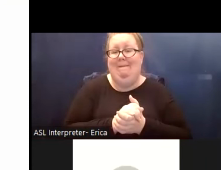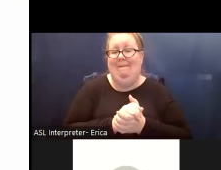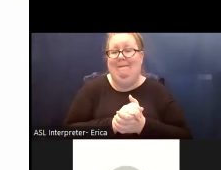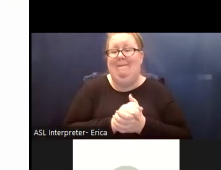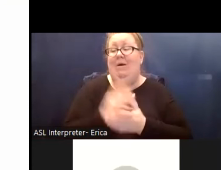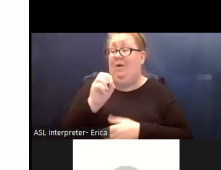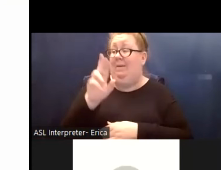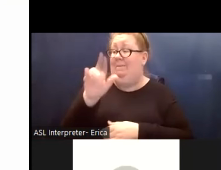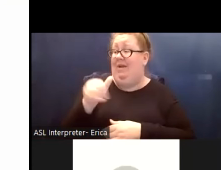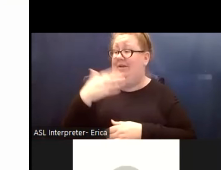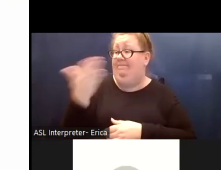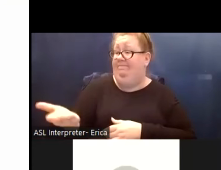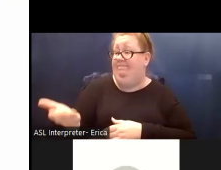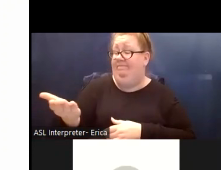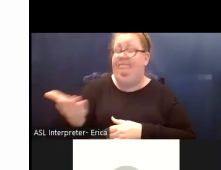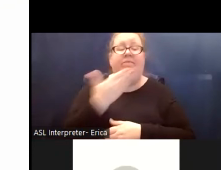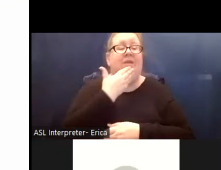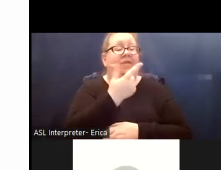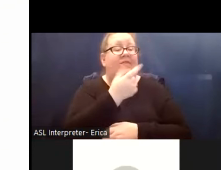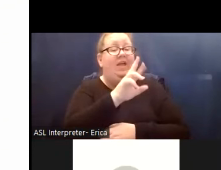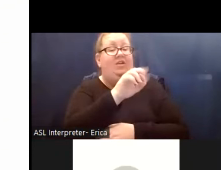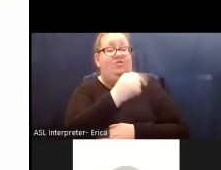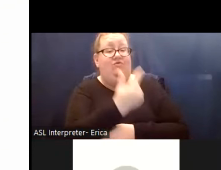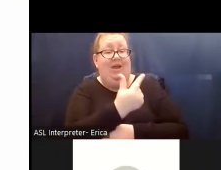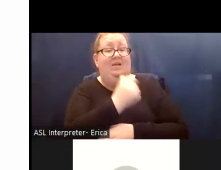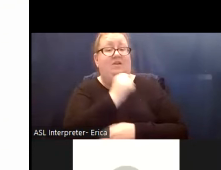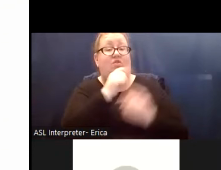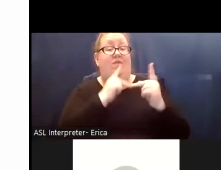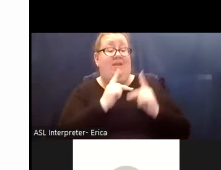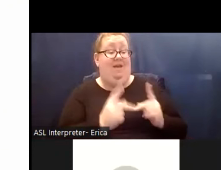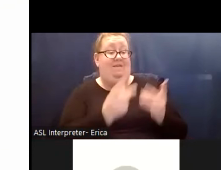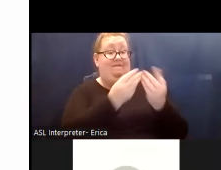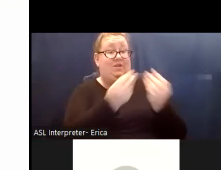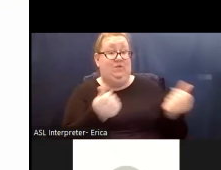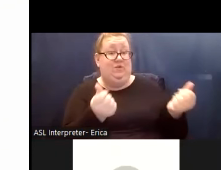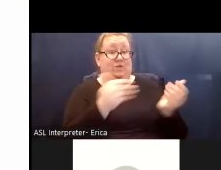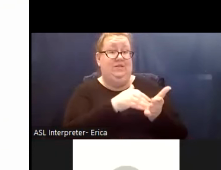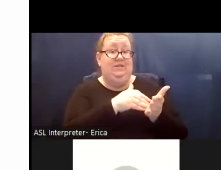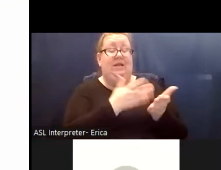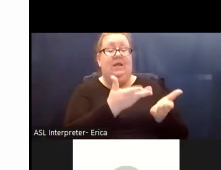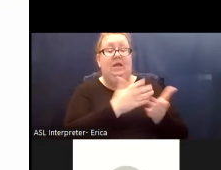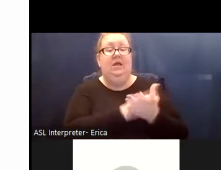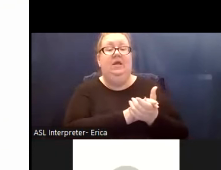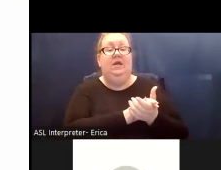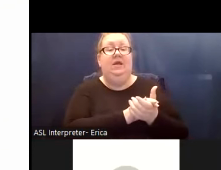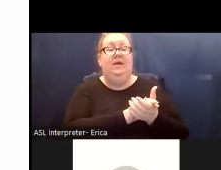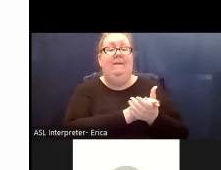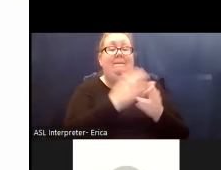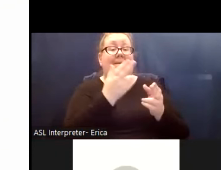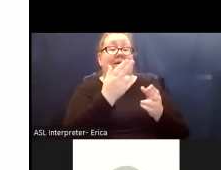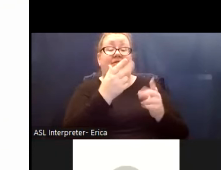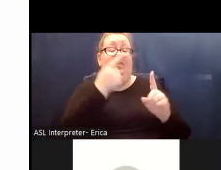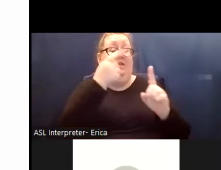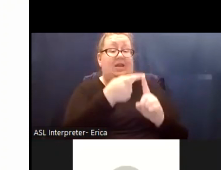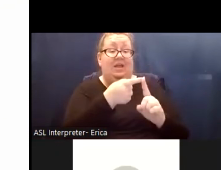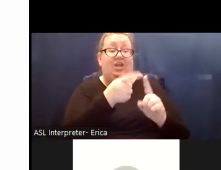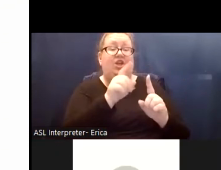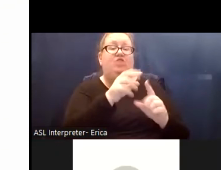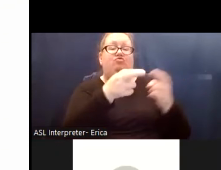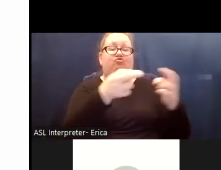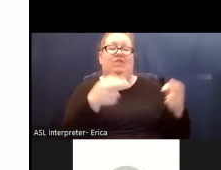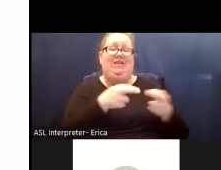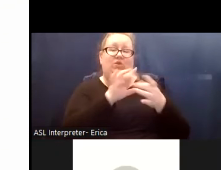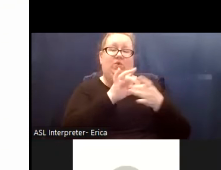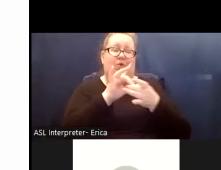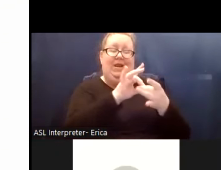Thanks, Greg. So on the non-physical solutions, the name of the game here is regional coordination. So